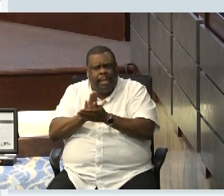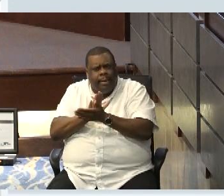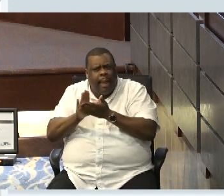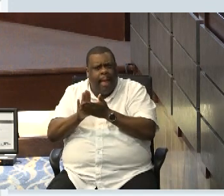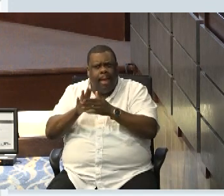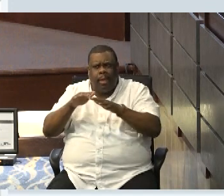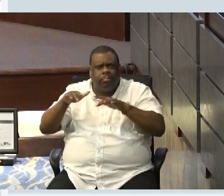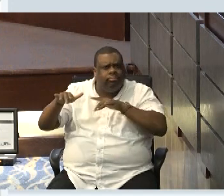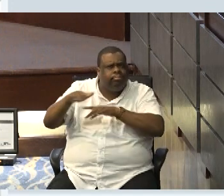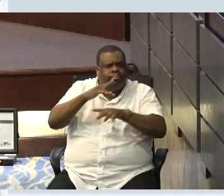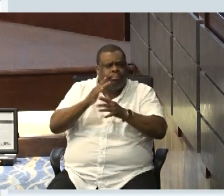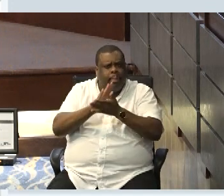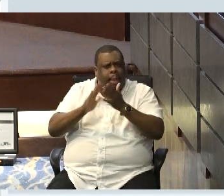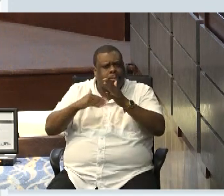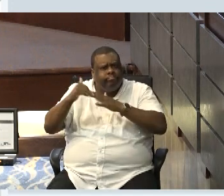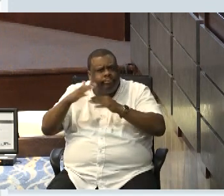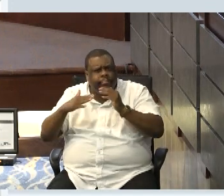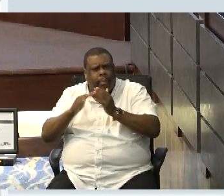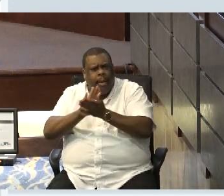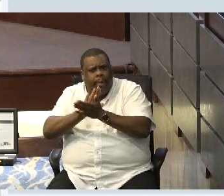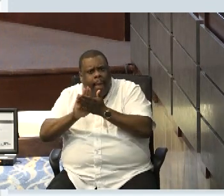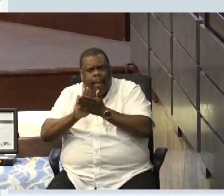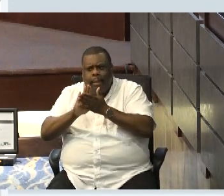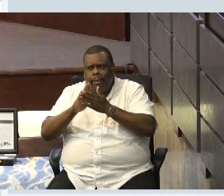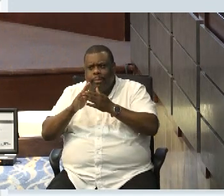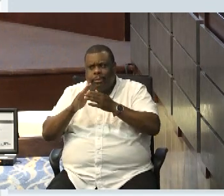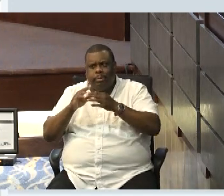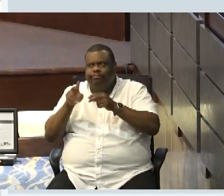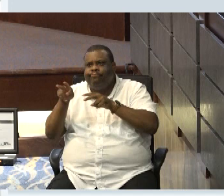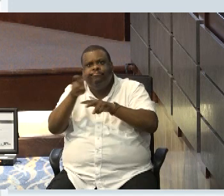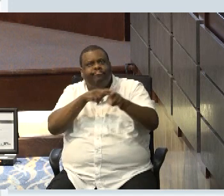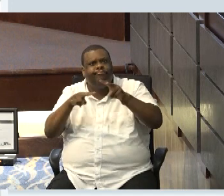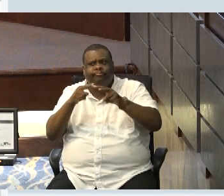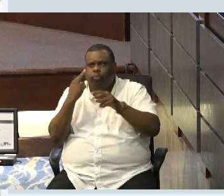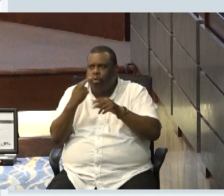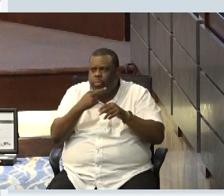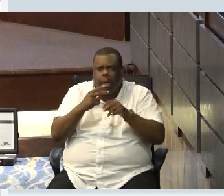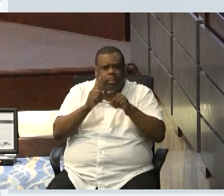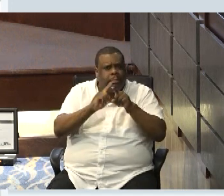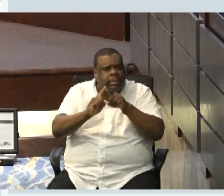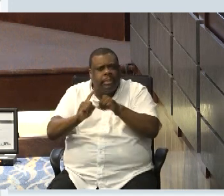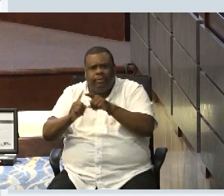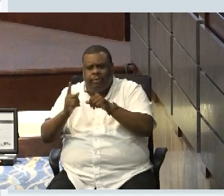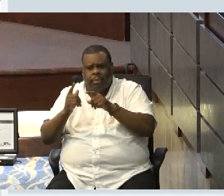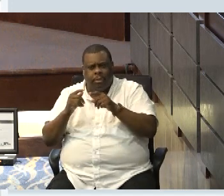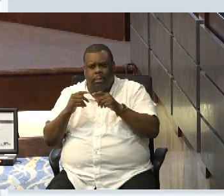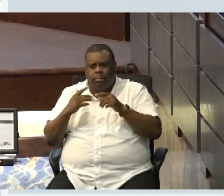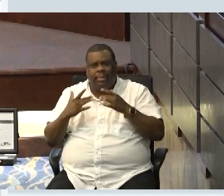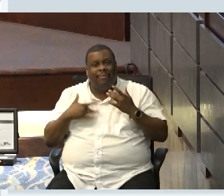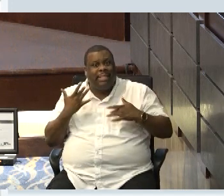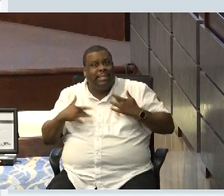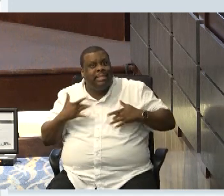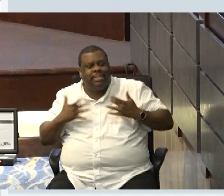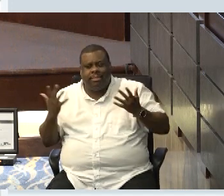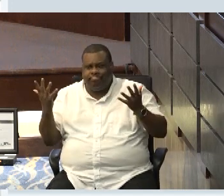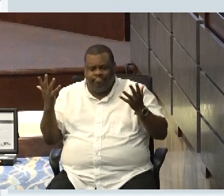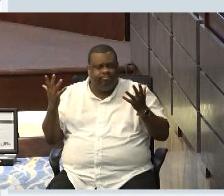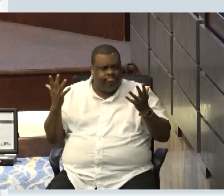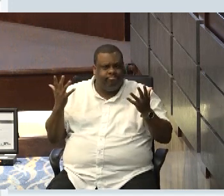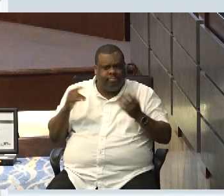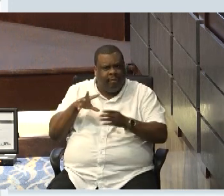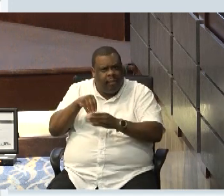24-hour or close to that activation with a great variety of events and businesses that